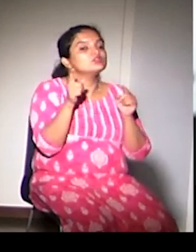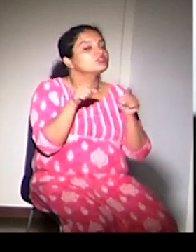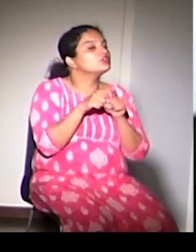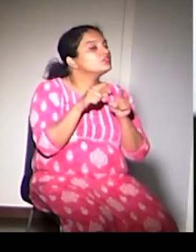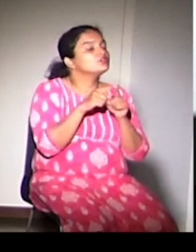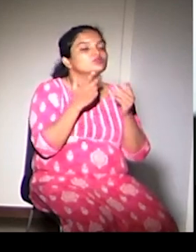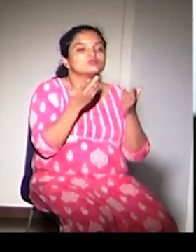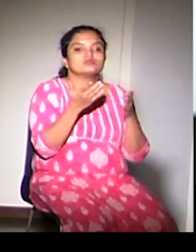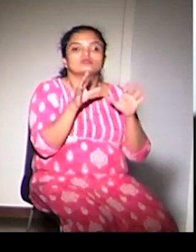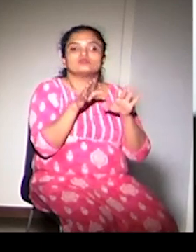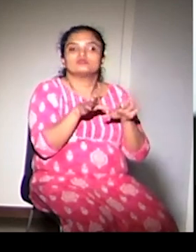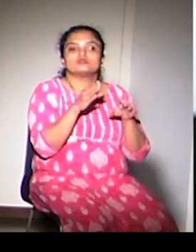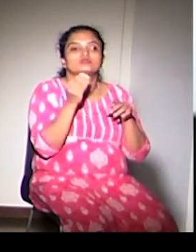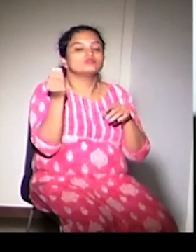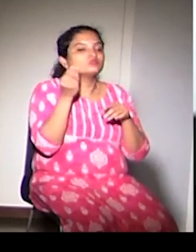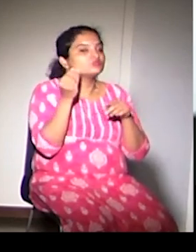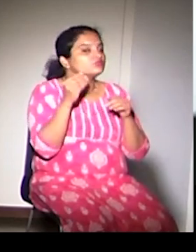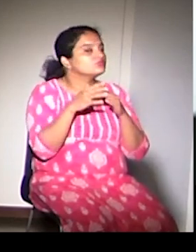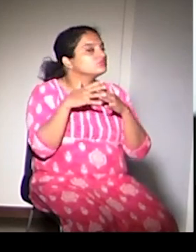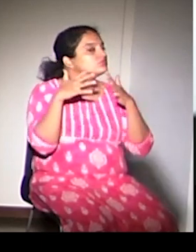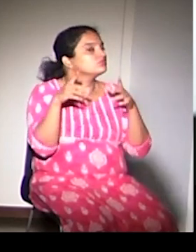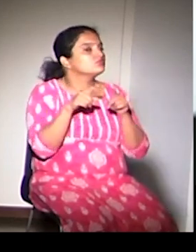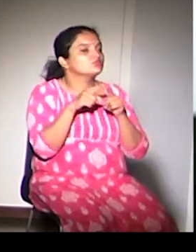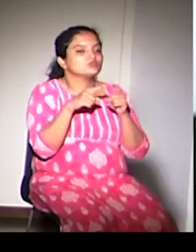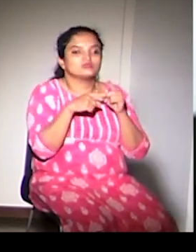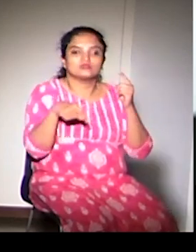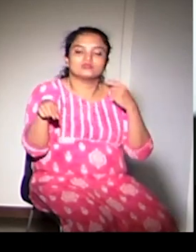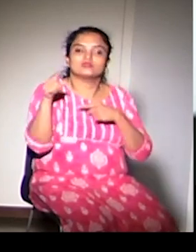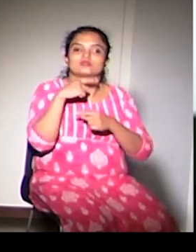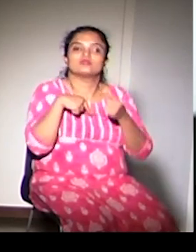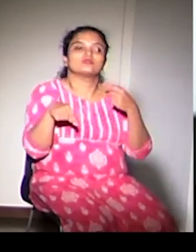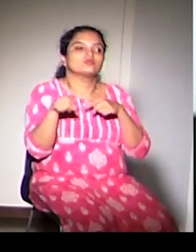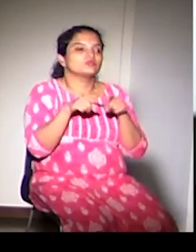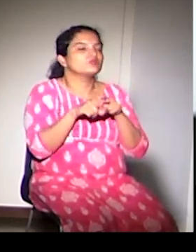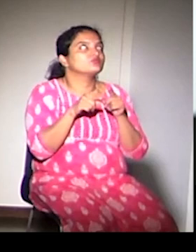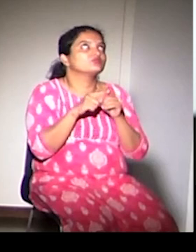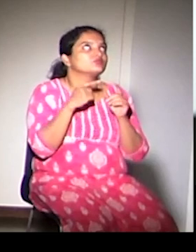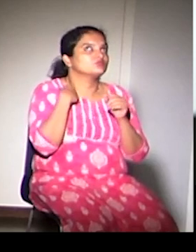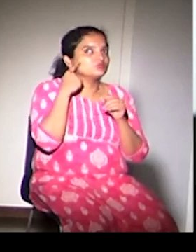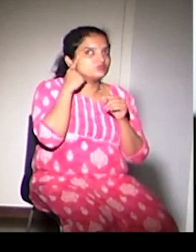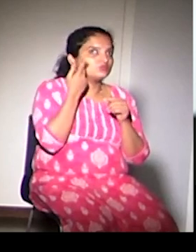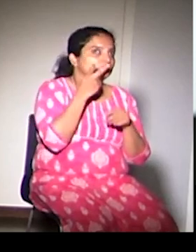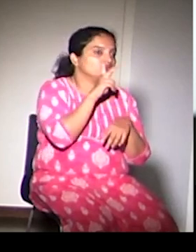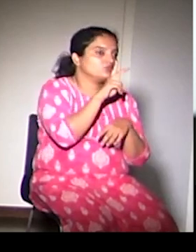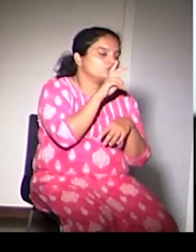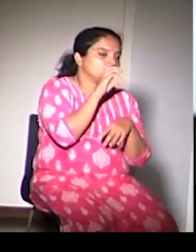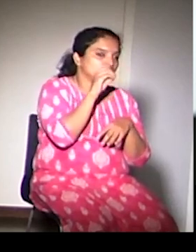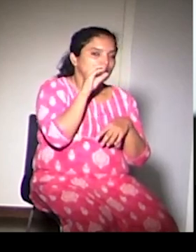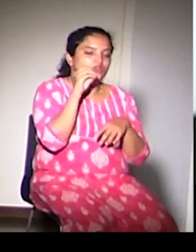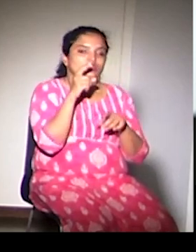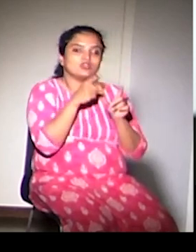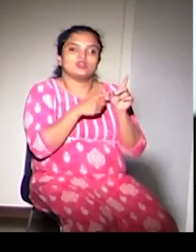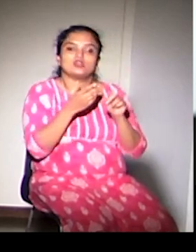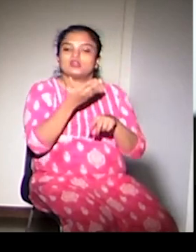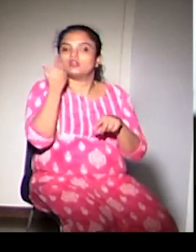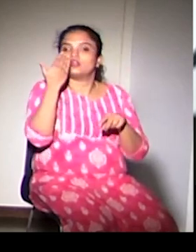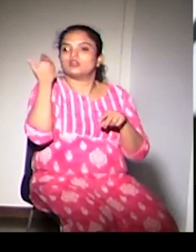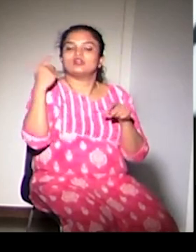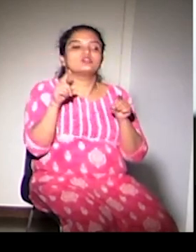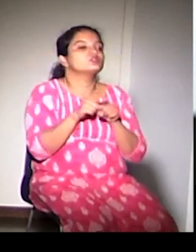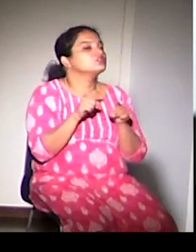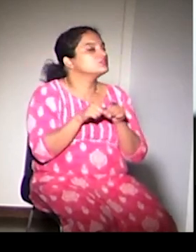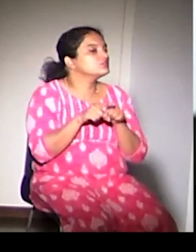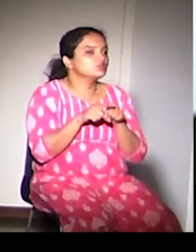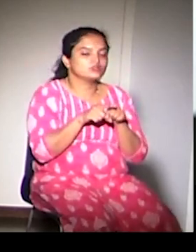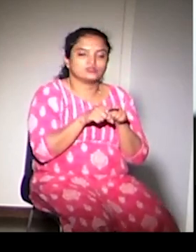they're very much in the traditional style, and they could easily be 100 or 200 years earlier. And they do illustrate the